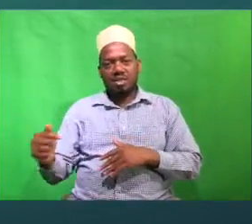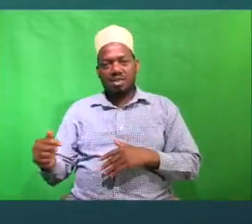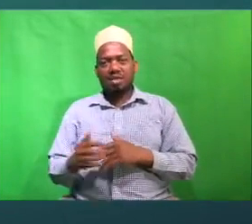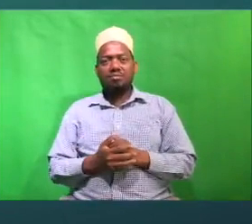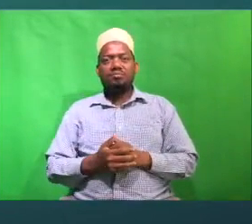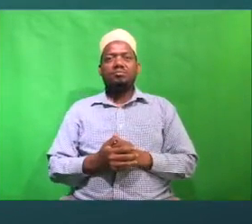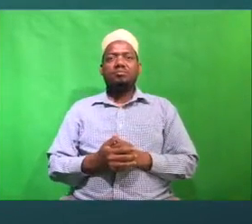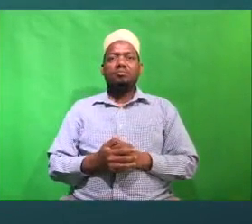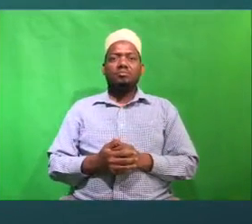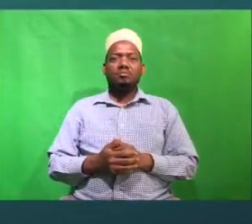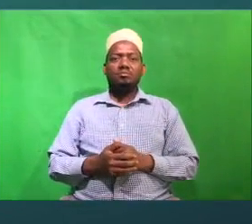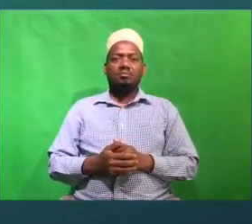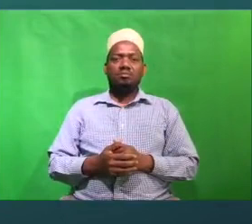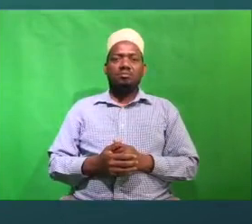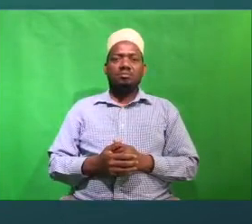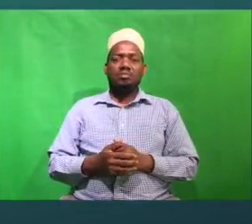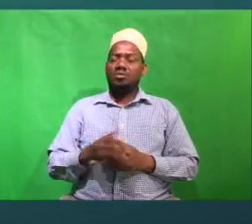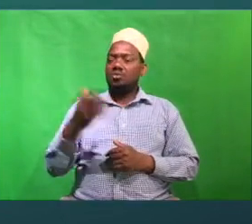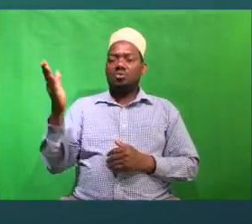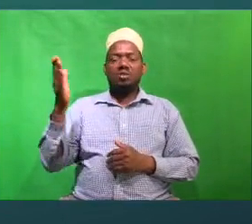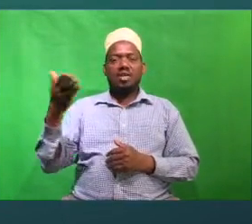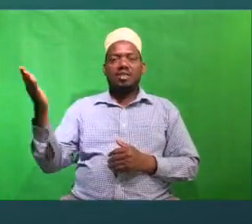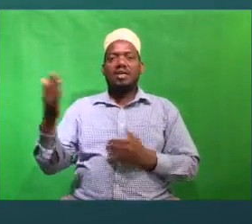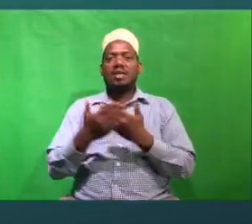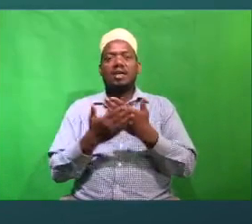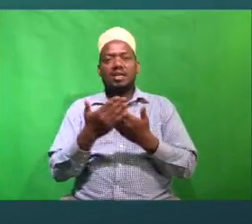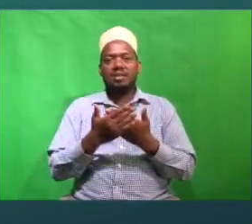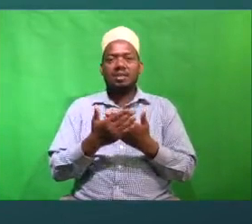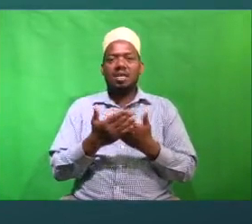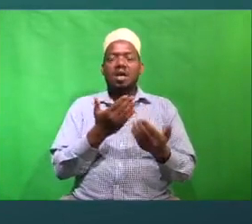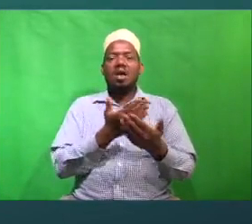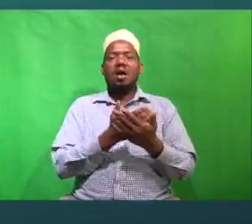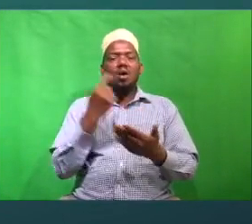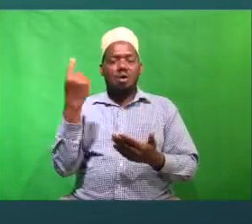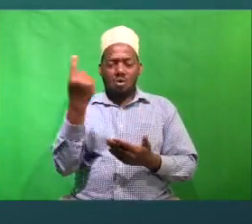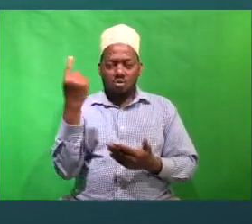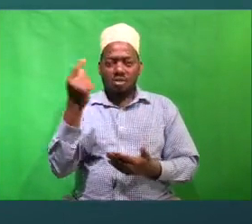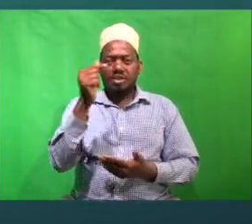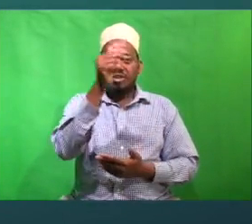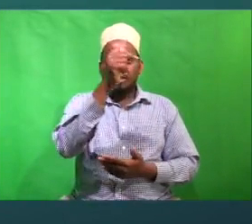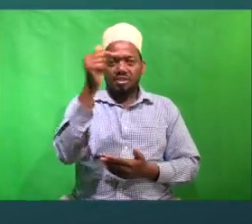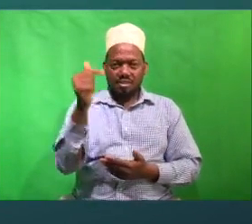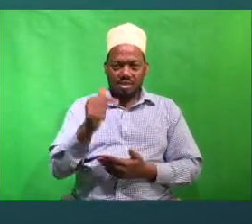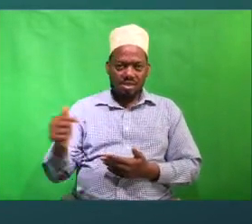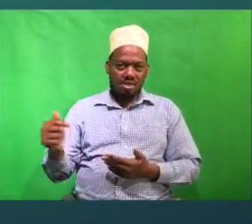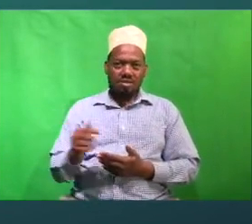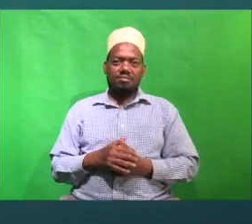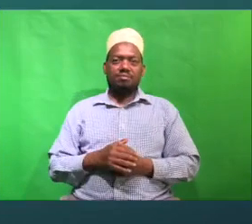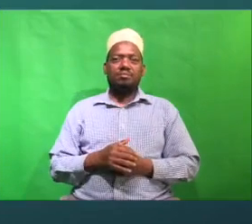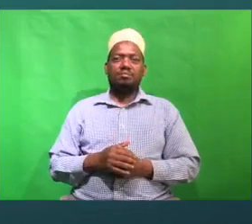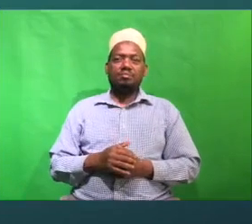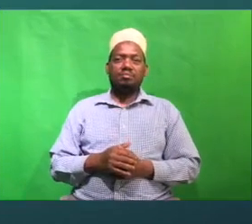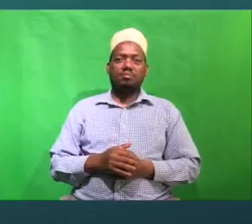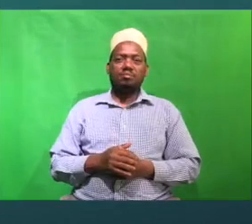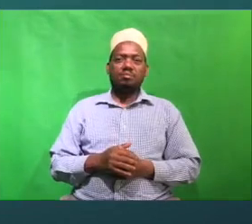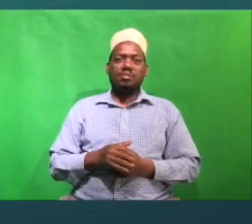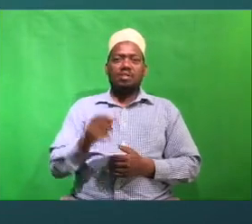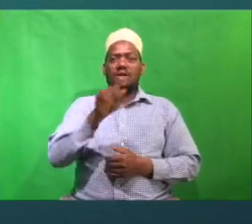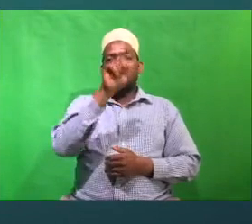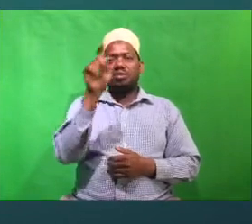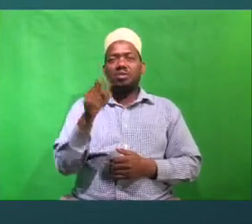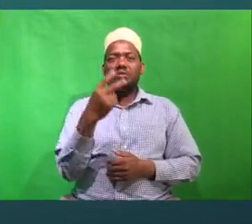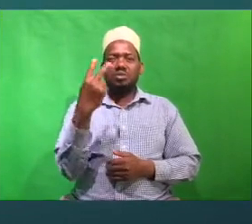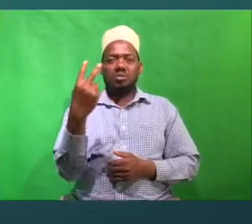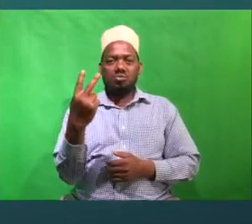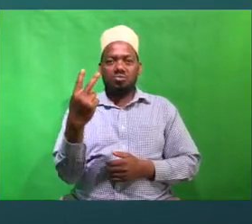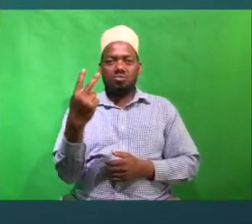in Tanzania. It's not other country. Only example we need from where? Tanzania. And